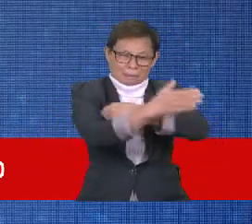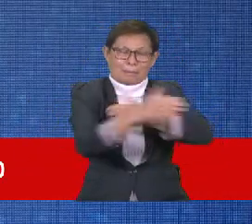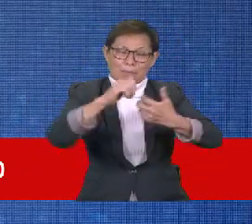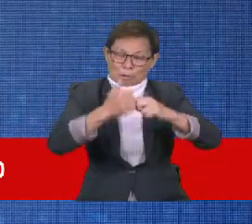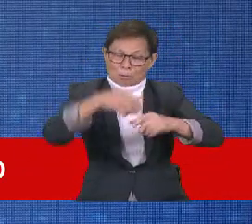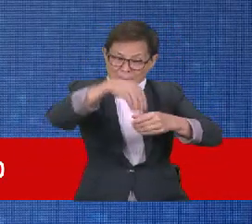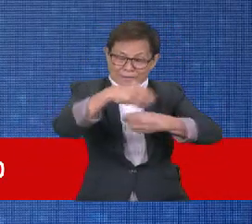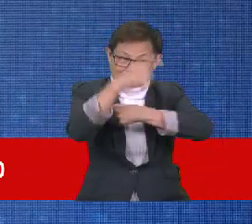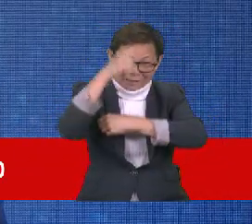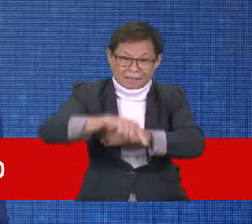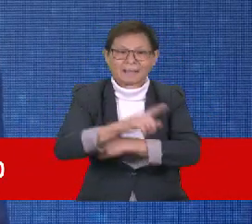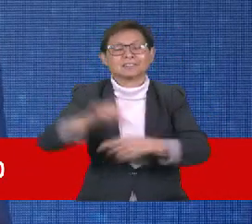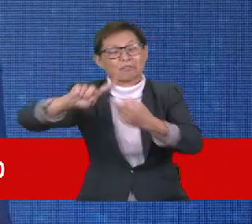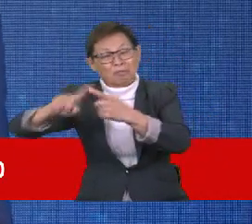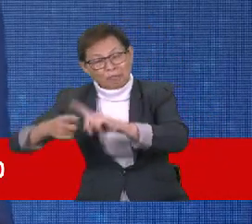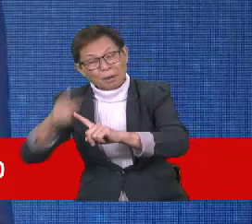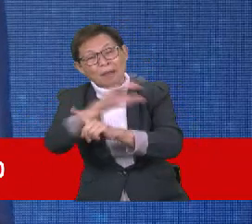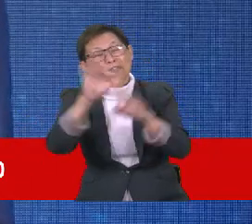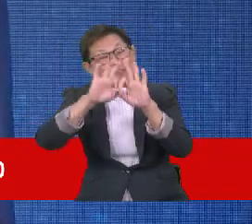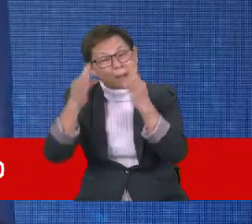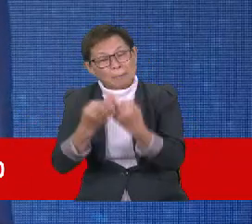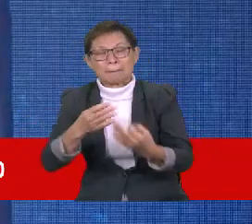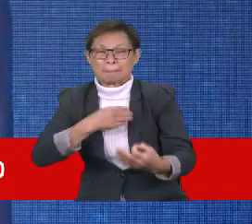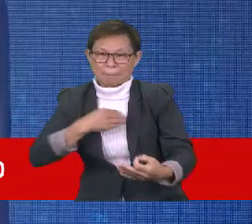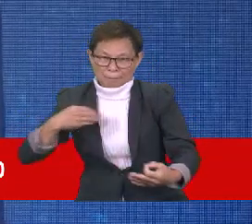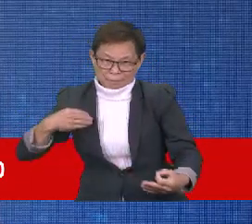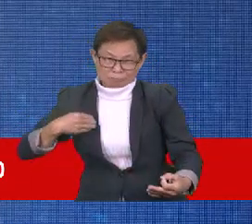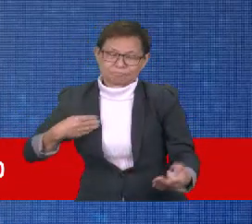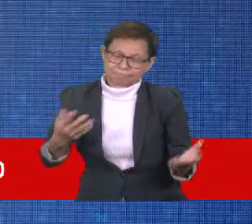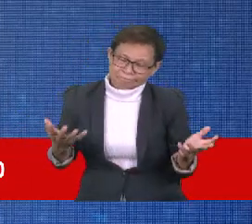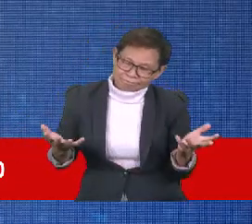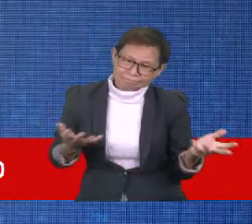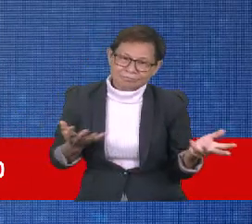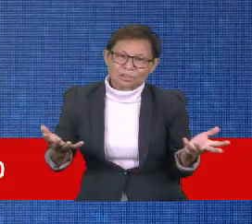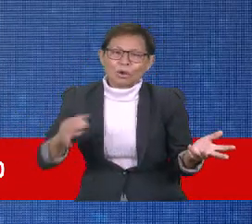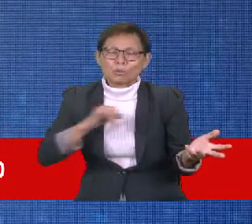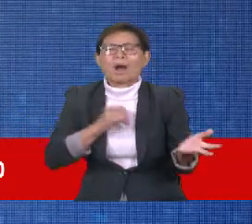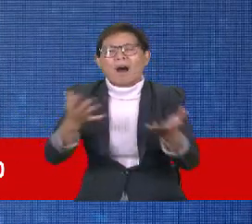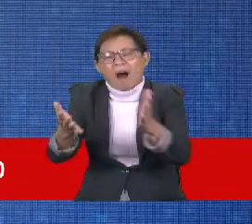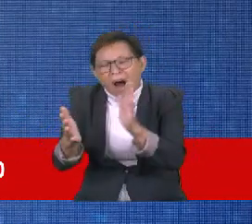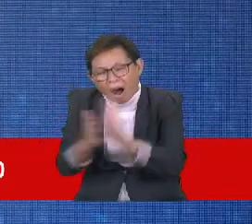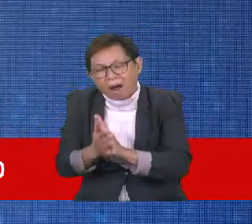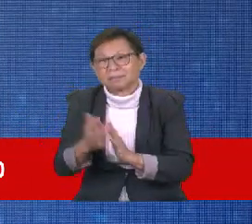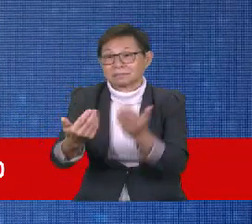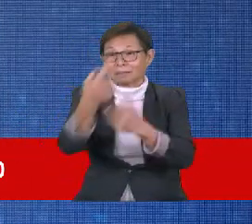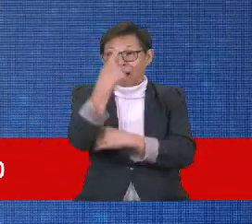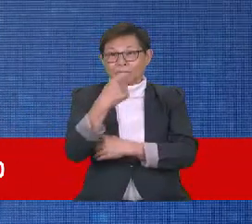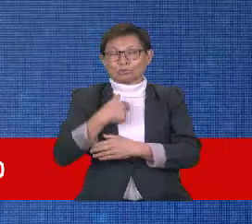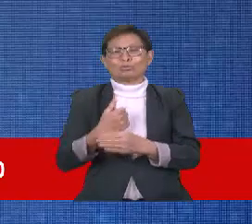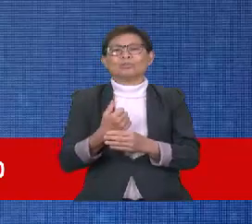But as friends, as family members, we have been at least asked to try and facilitate the